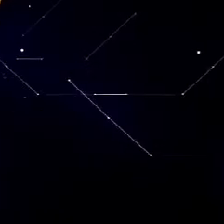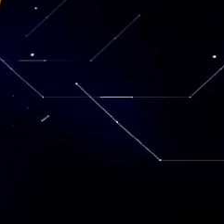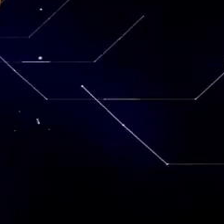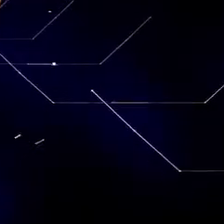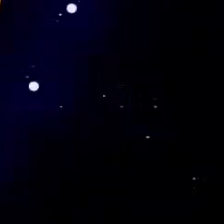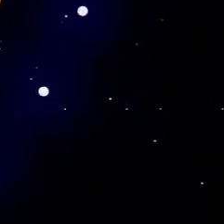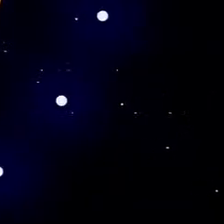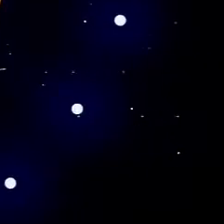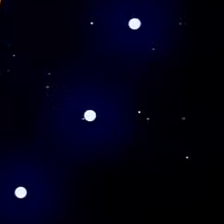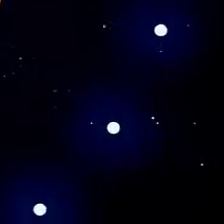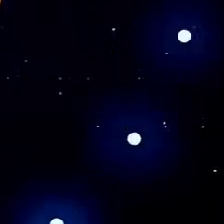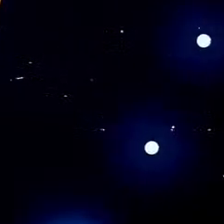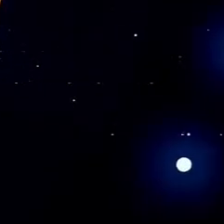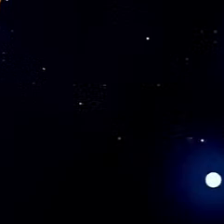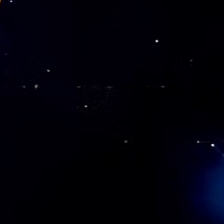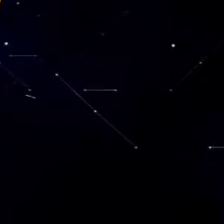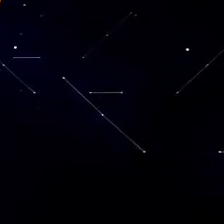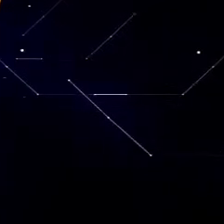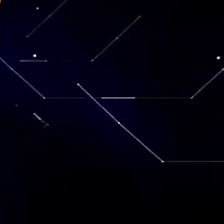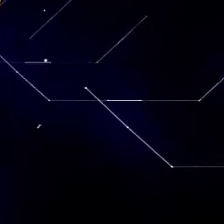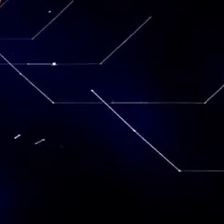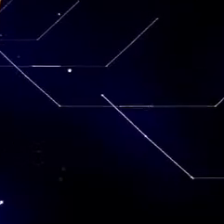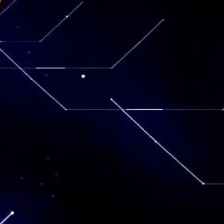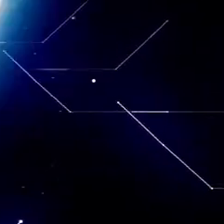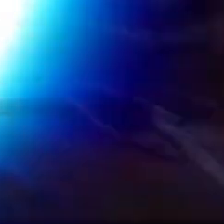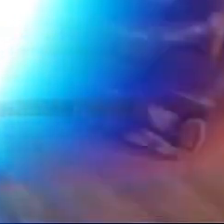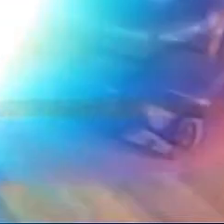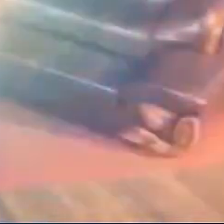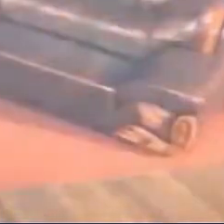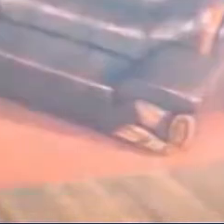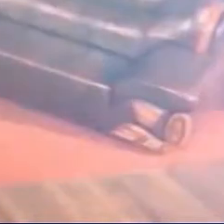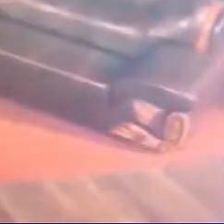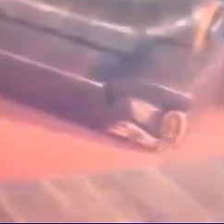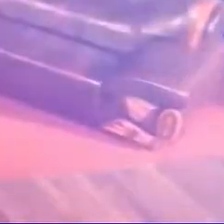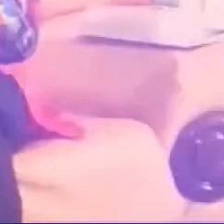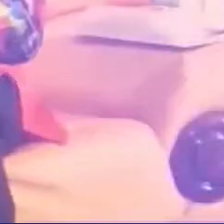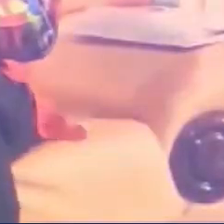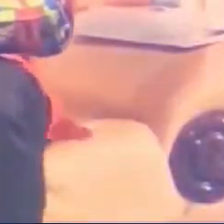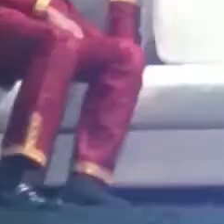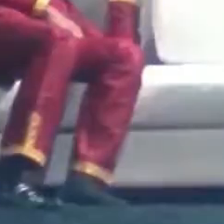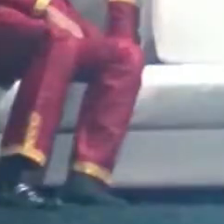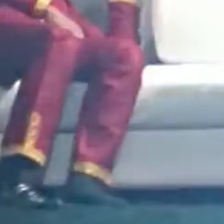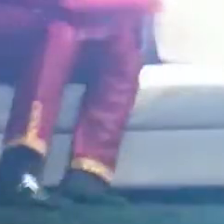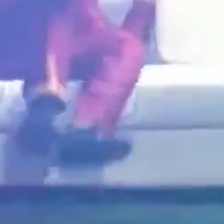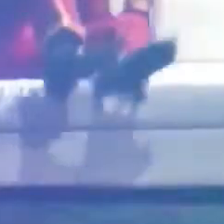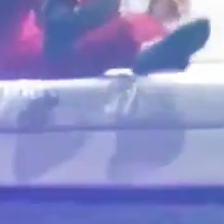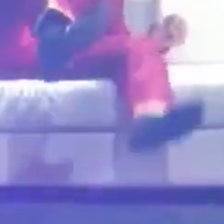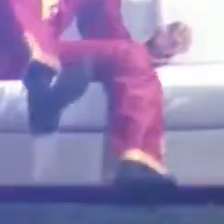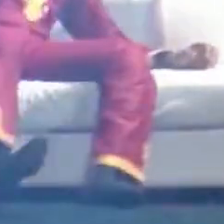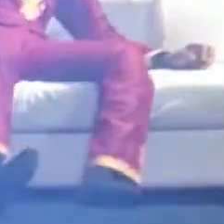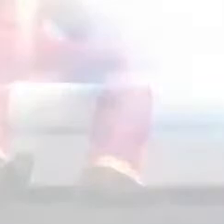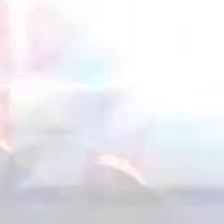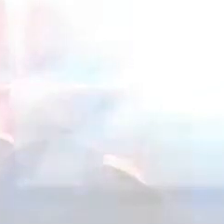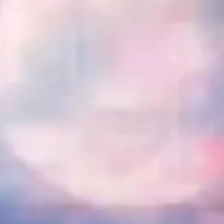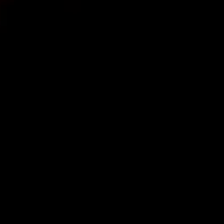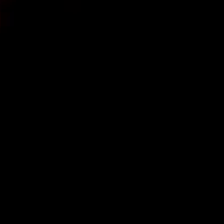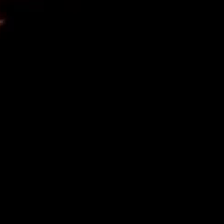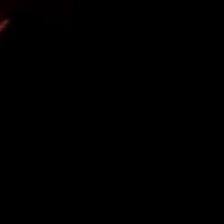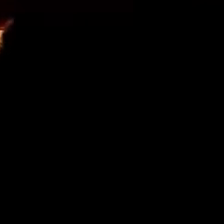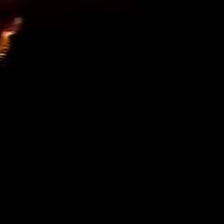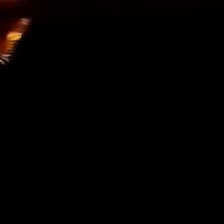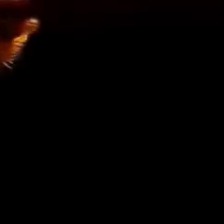H4P bringing dignity to disability. Hooray! It's H4P Showtime.